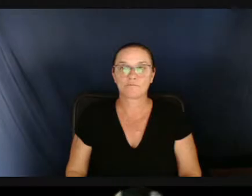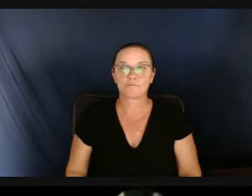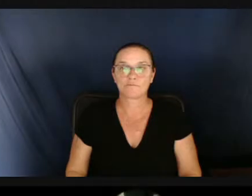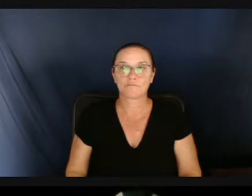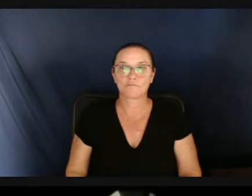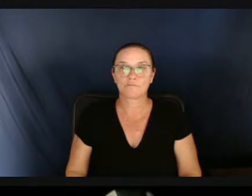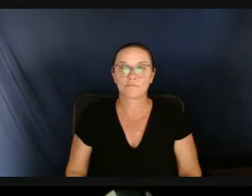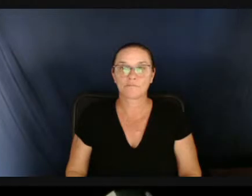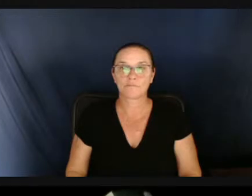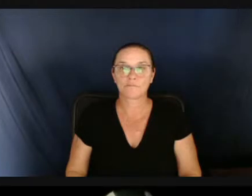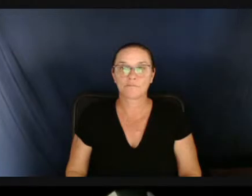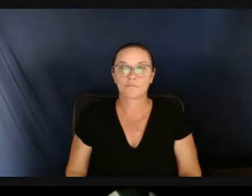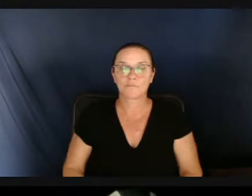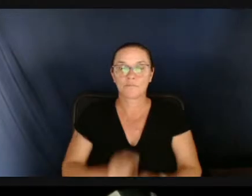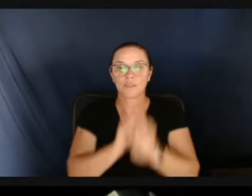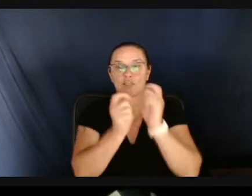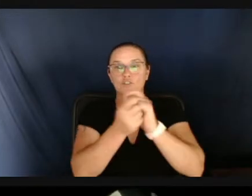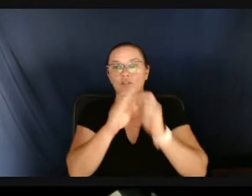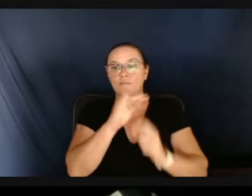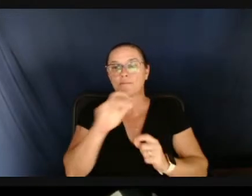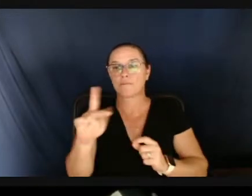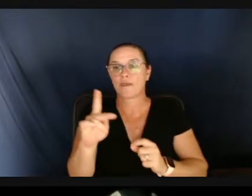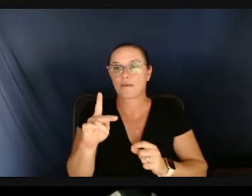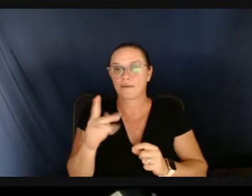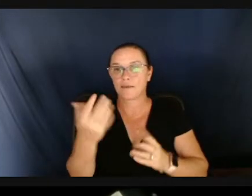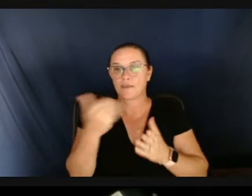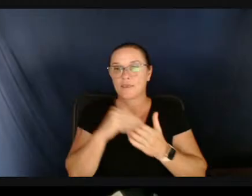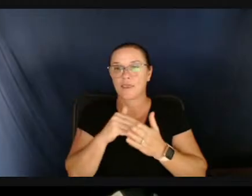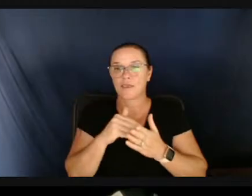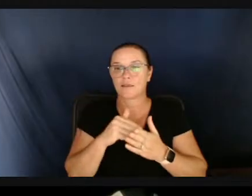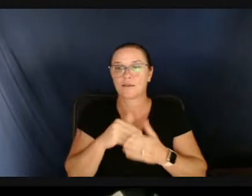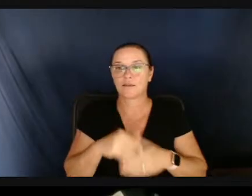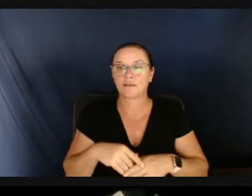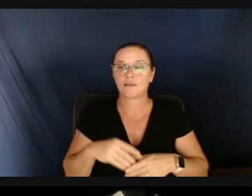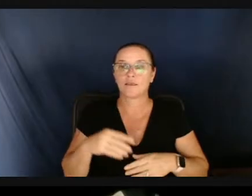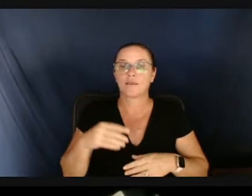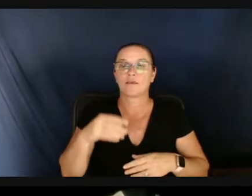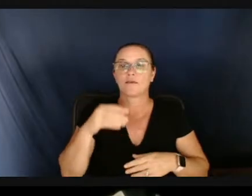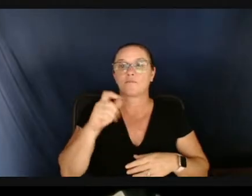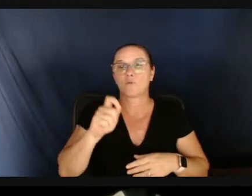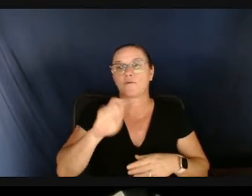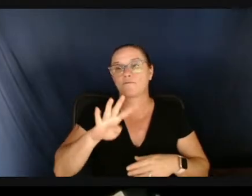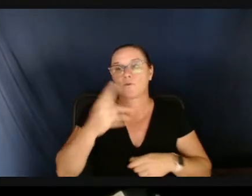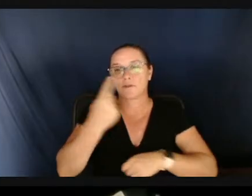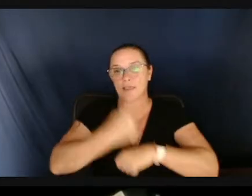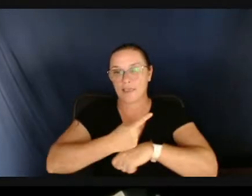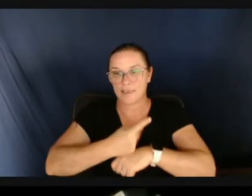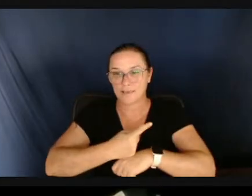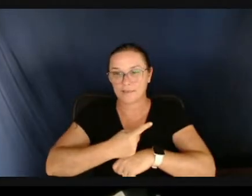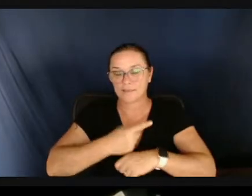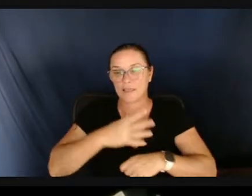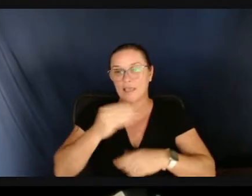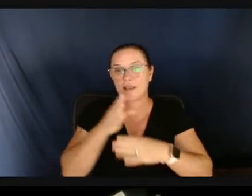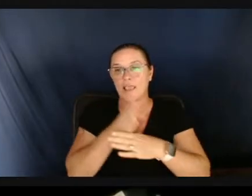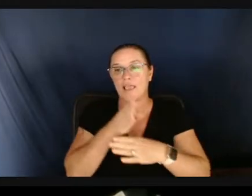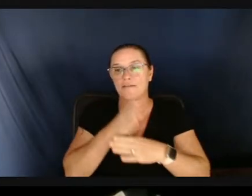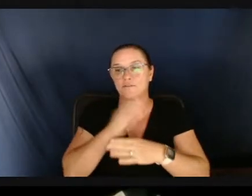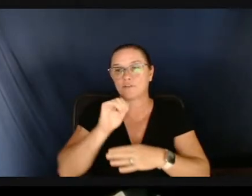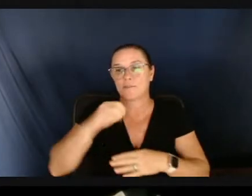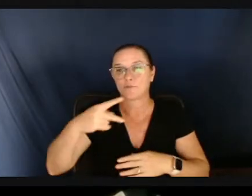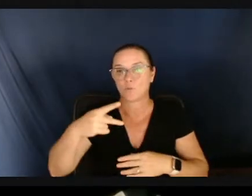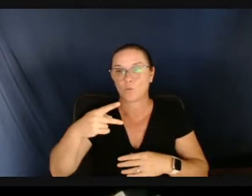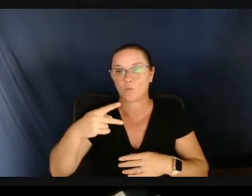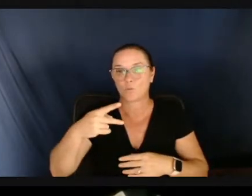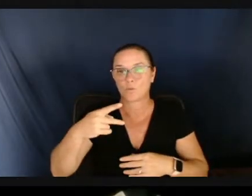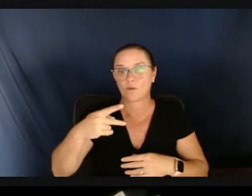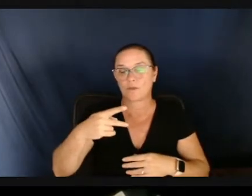Let's switch this back to the time once again. There's how long this takes in time, 0.4 days. And our average episode,